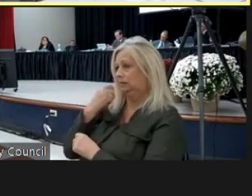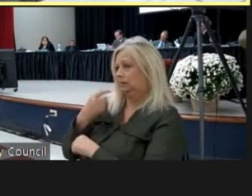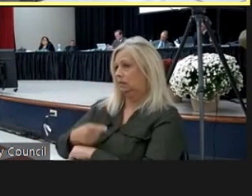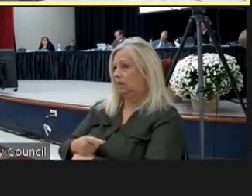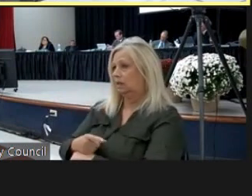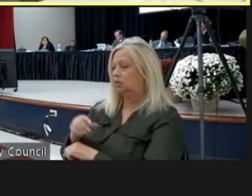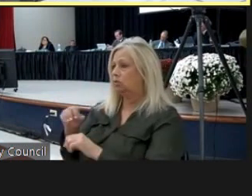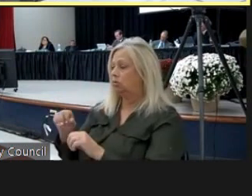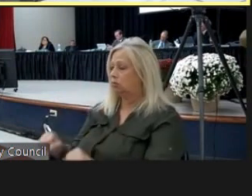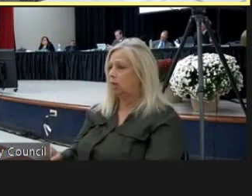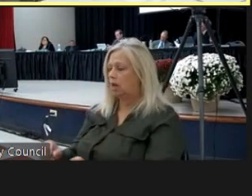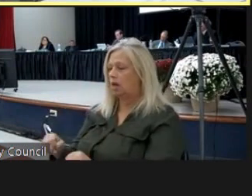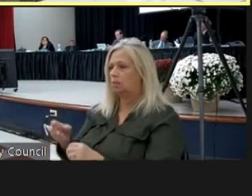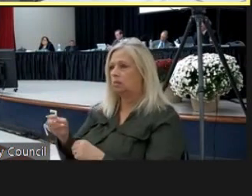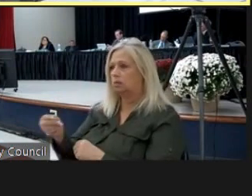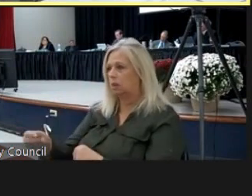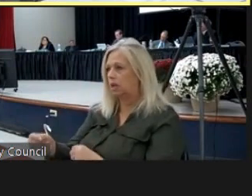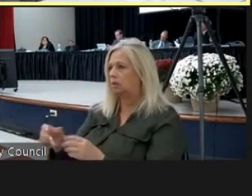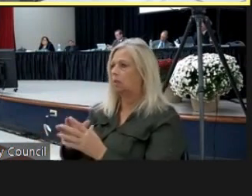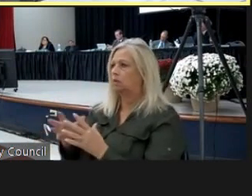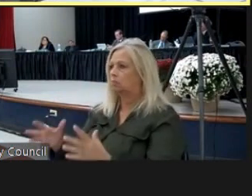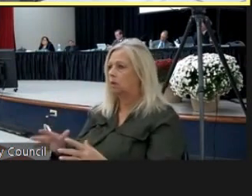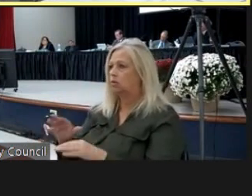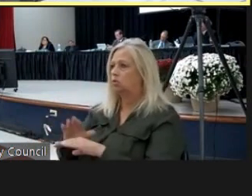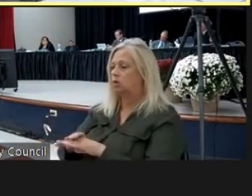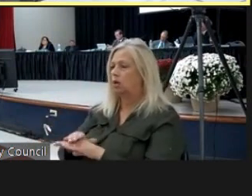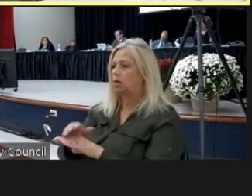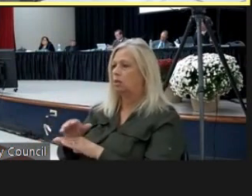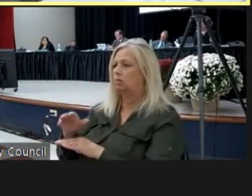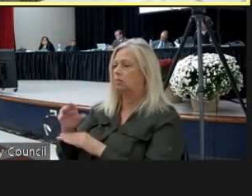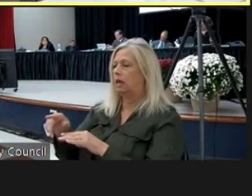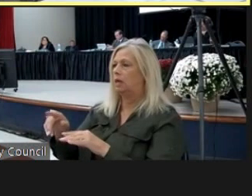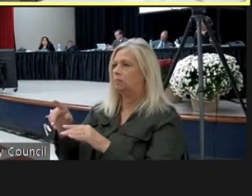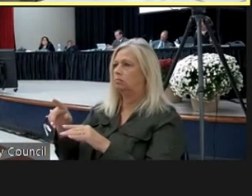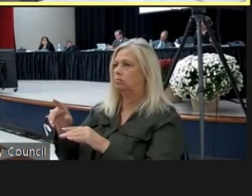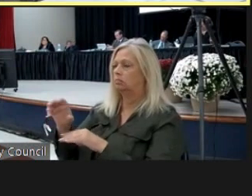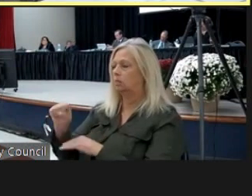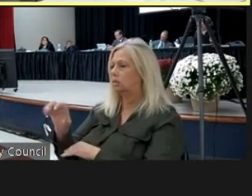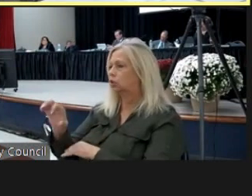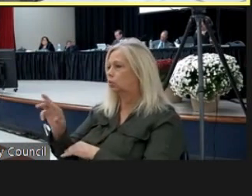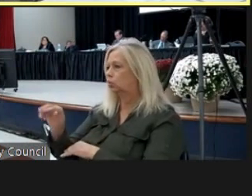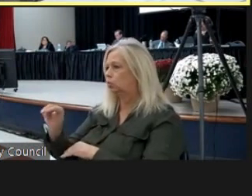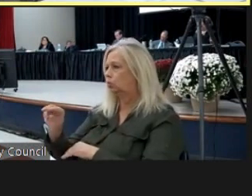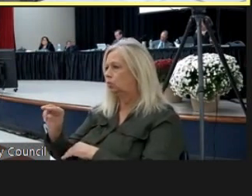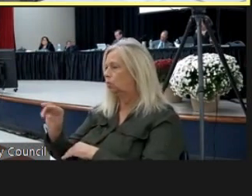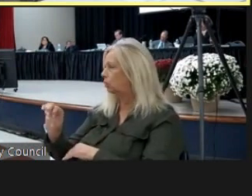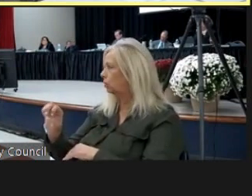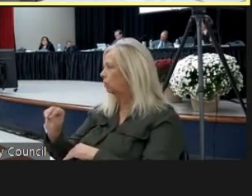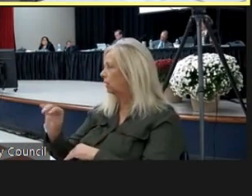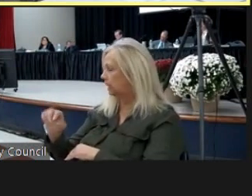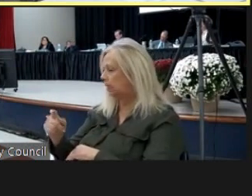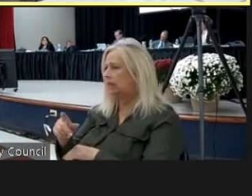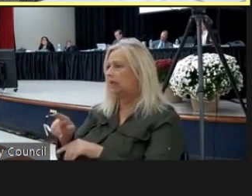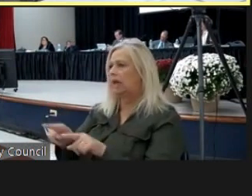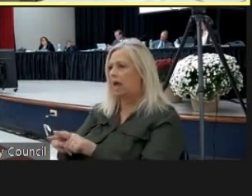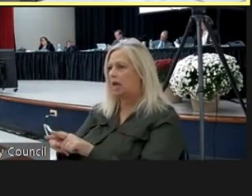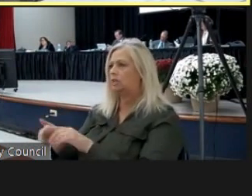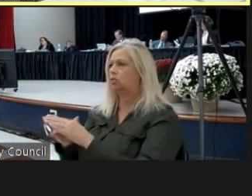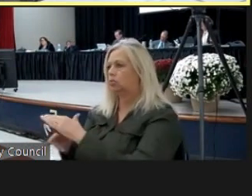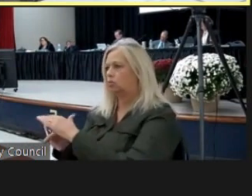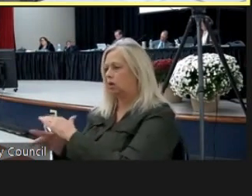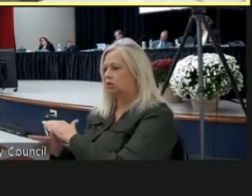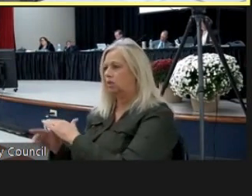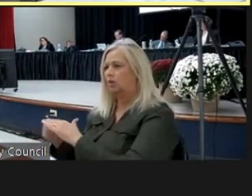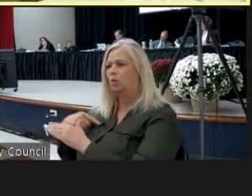facade screening as you do on the garage. Some of those pictures I showed you probably did that. It's not something that we're